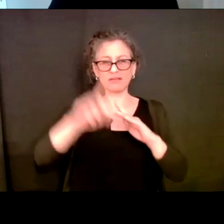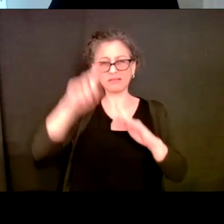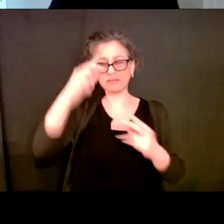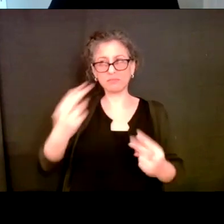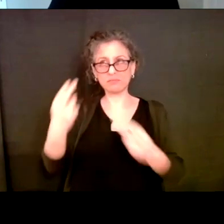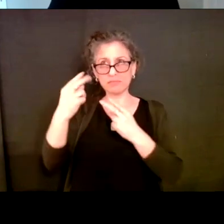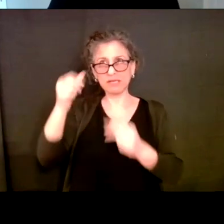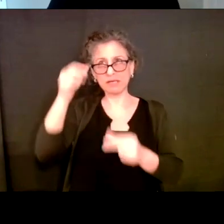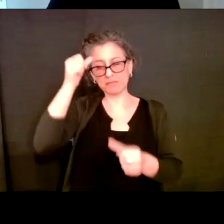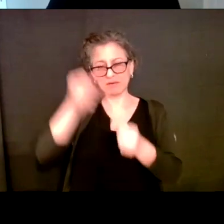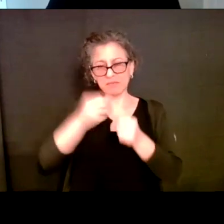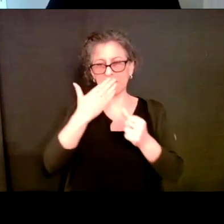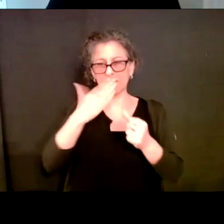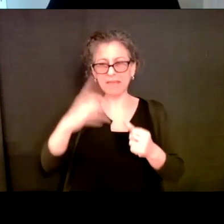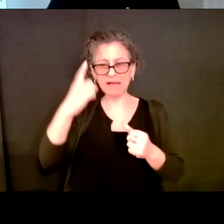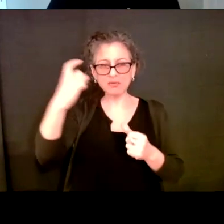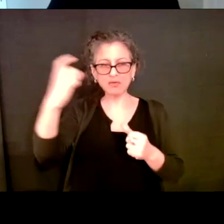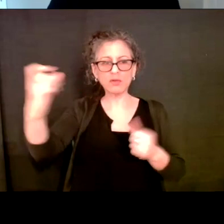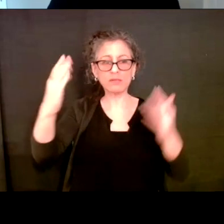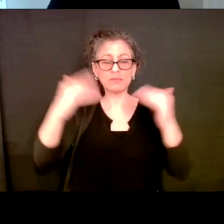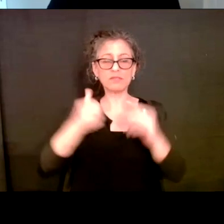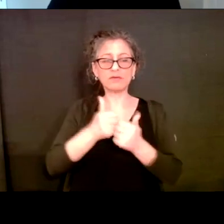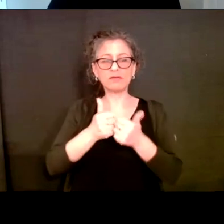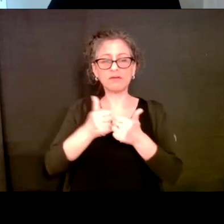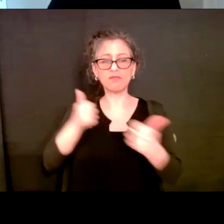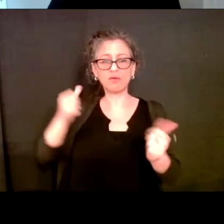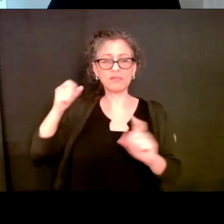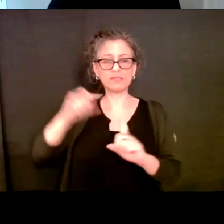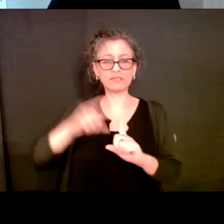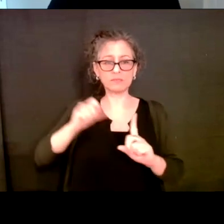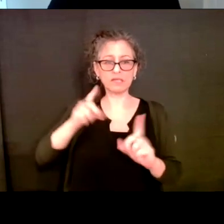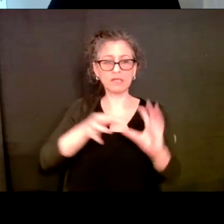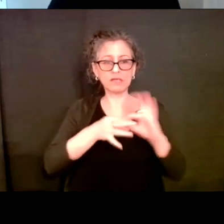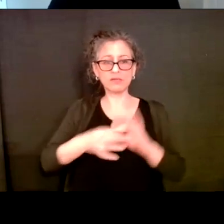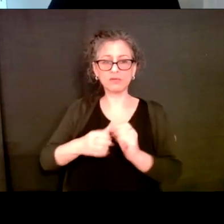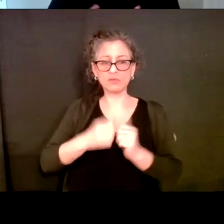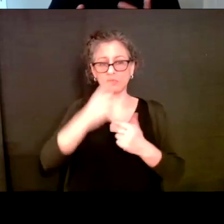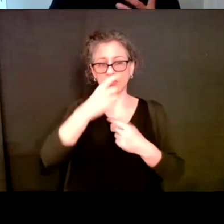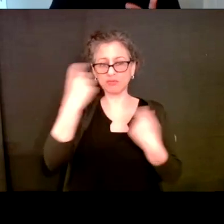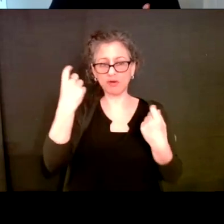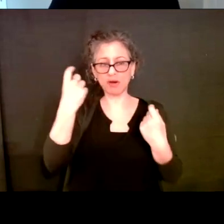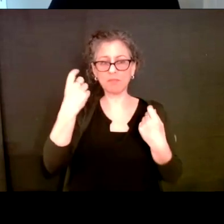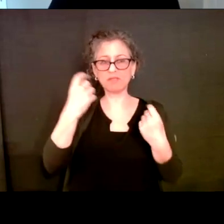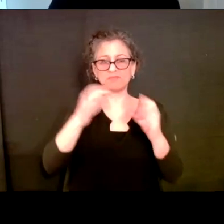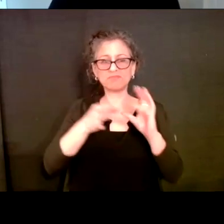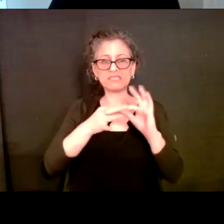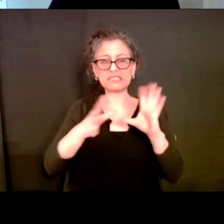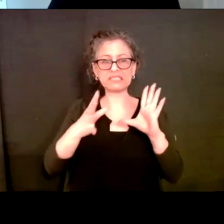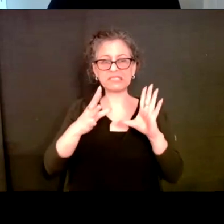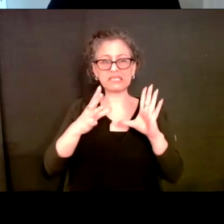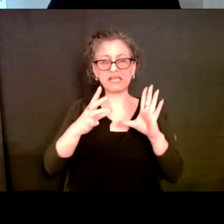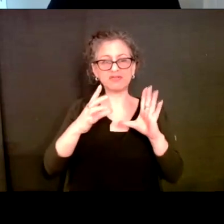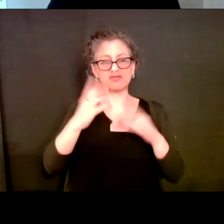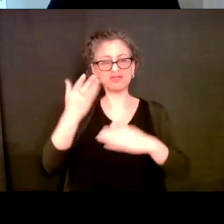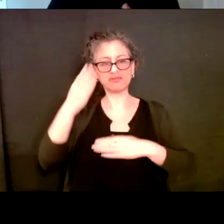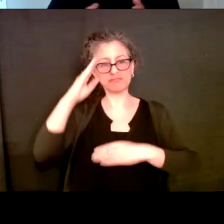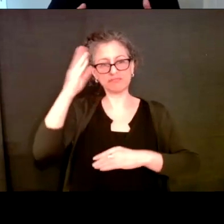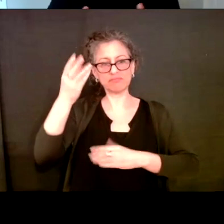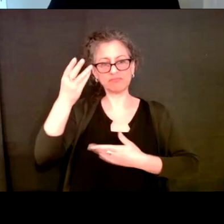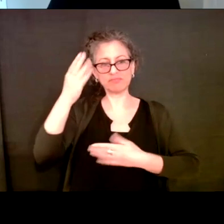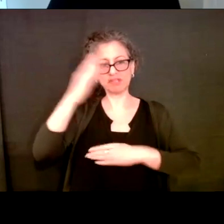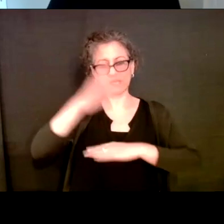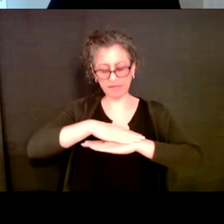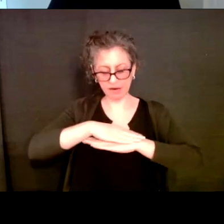flashbacks, nightmares, avoidance of stimuli associated with the trauma, disengage, being shut down, maybe